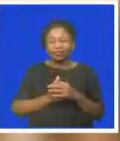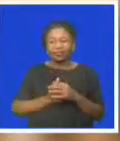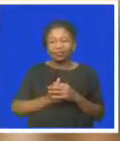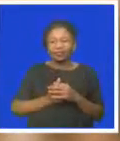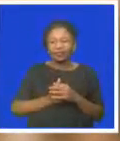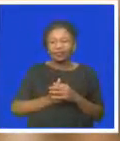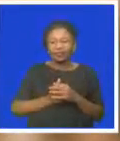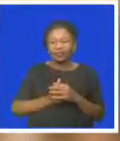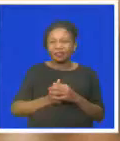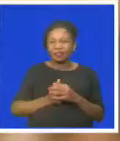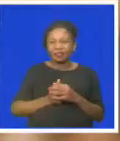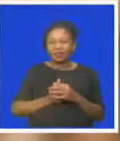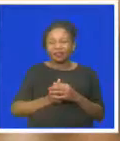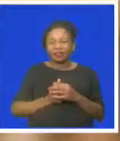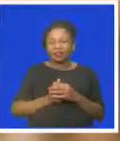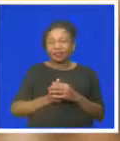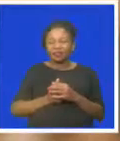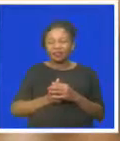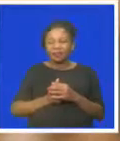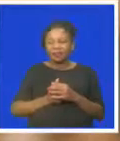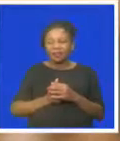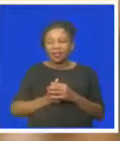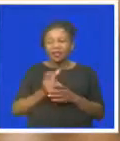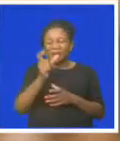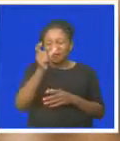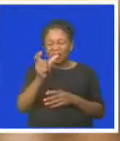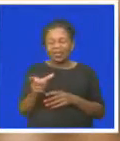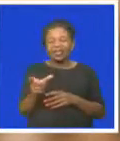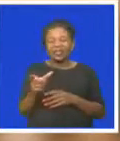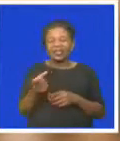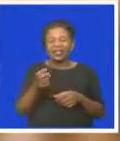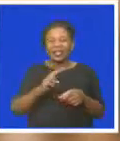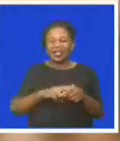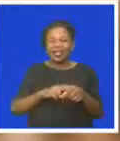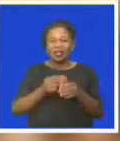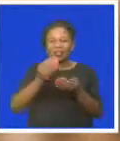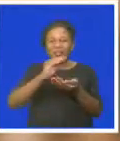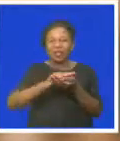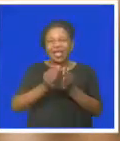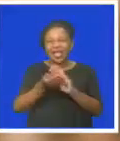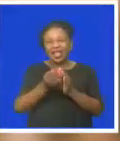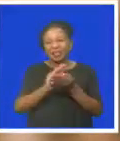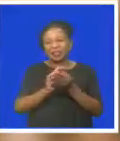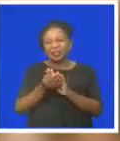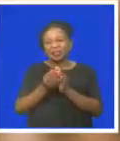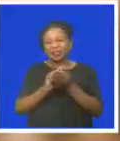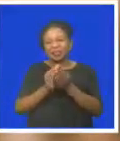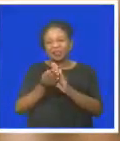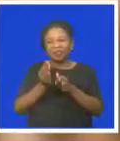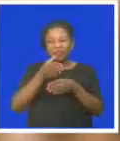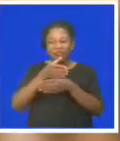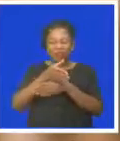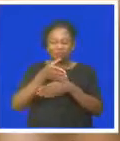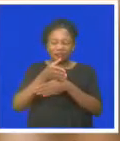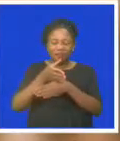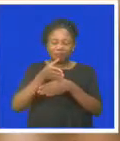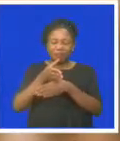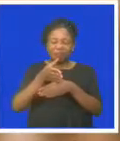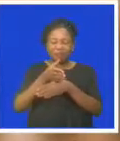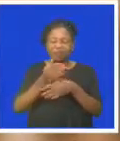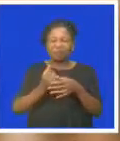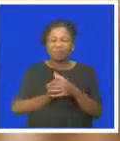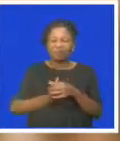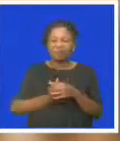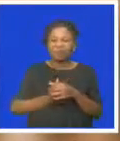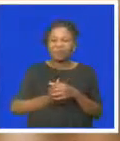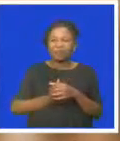A baker. A baker. What is a role of a baker? What is